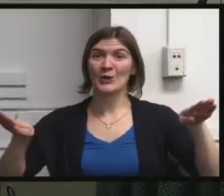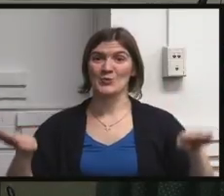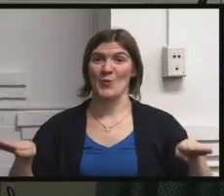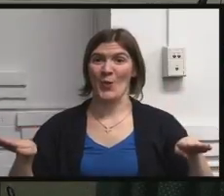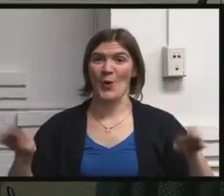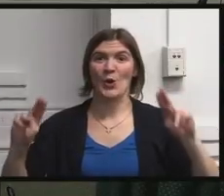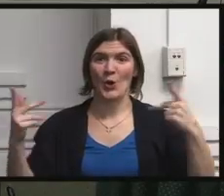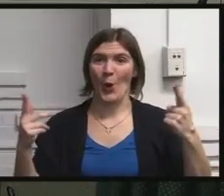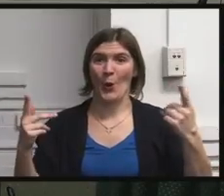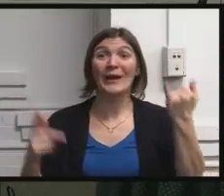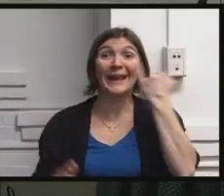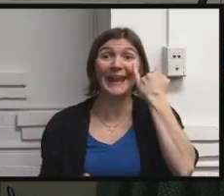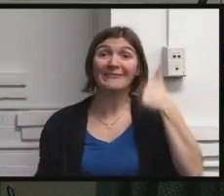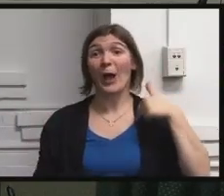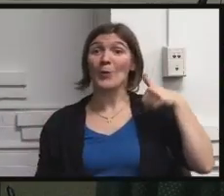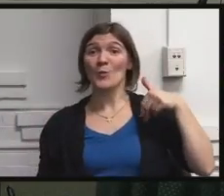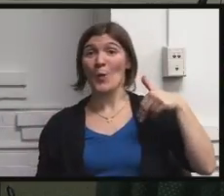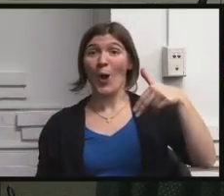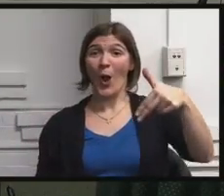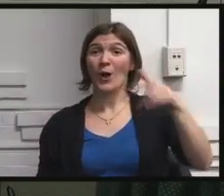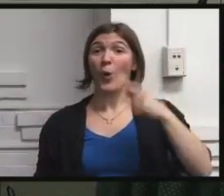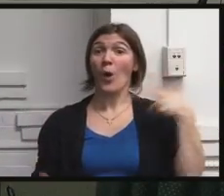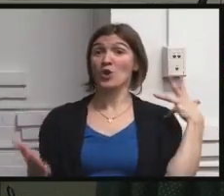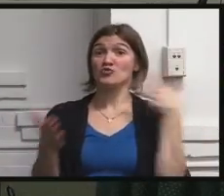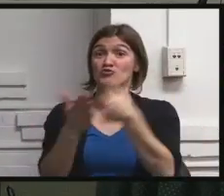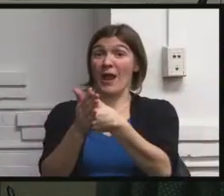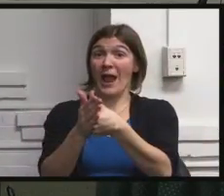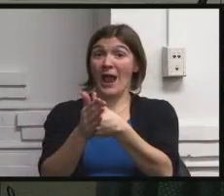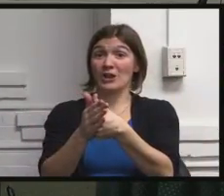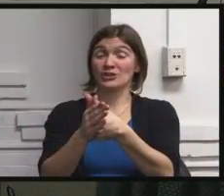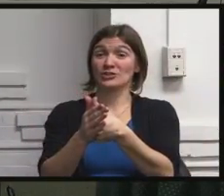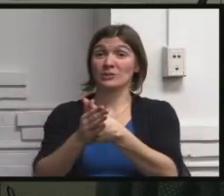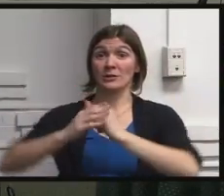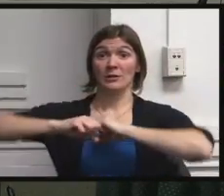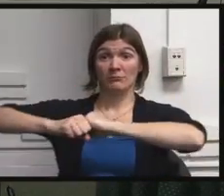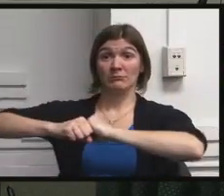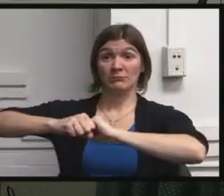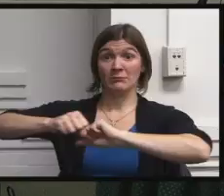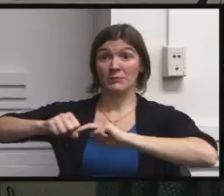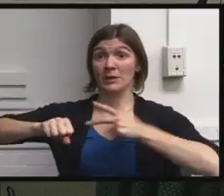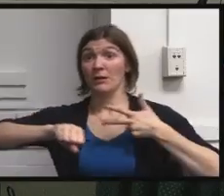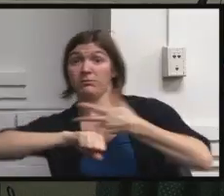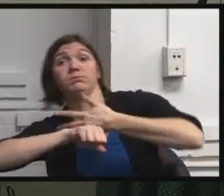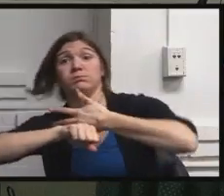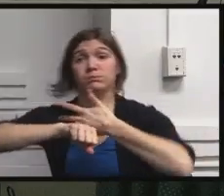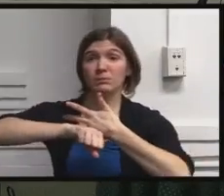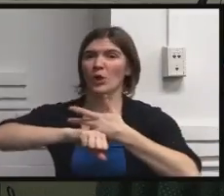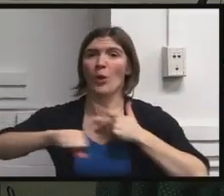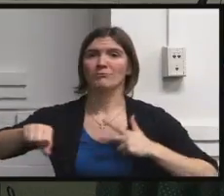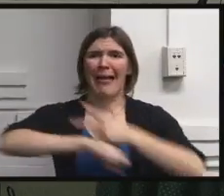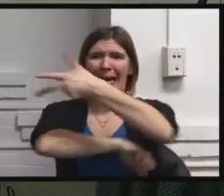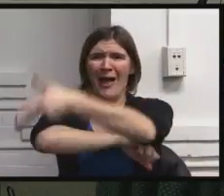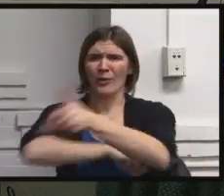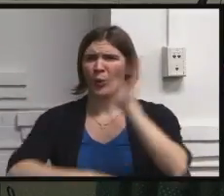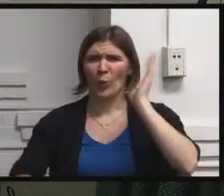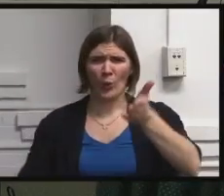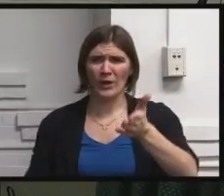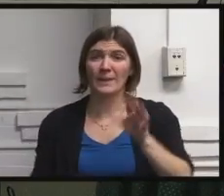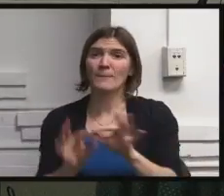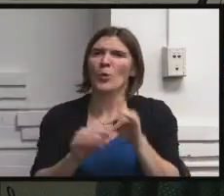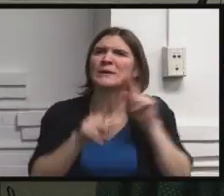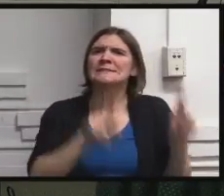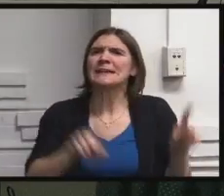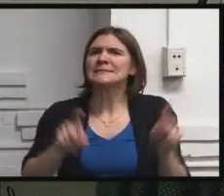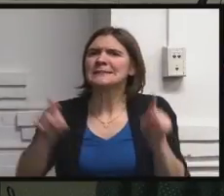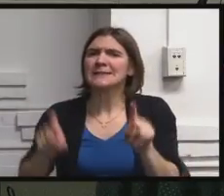That means that if somebody were to basically crash into the bridge rail, it wouldn't be able to necessarily hold them back into the roadway, which is what we're looking for when we do different